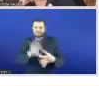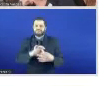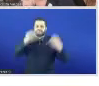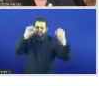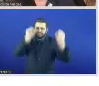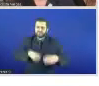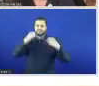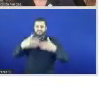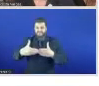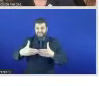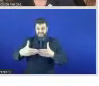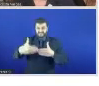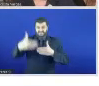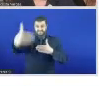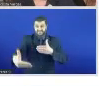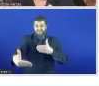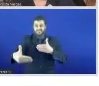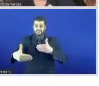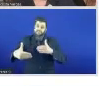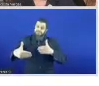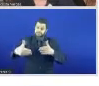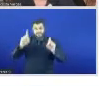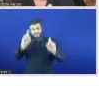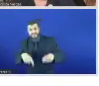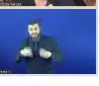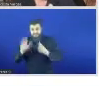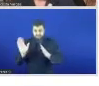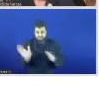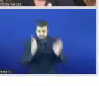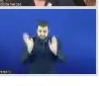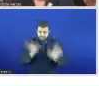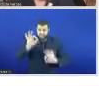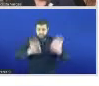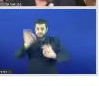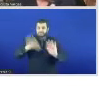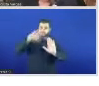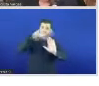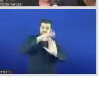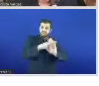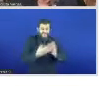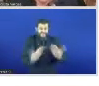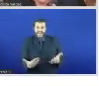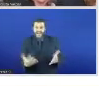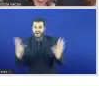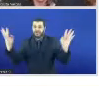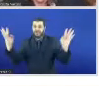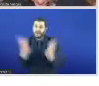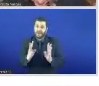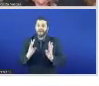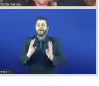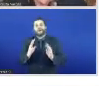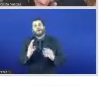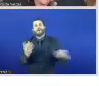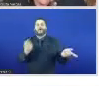Beijing, because there was not certitude that we would be able to arrive at the same rights standards for women